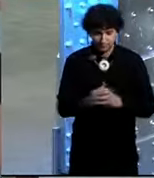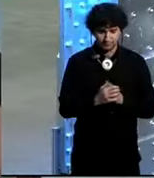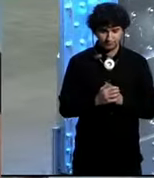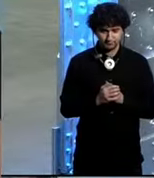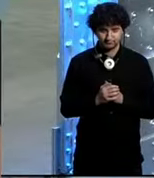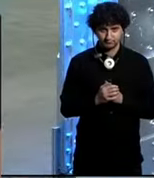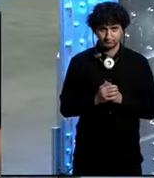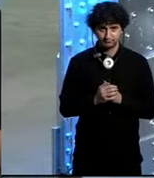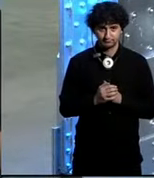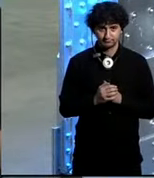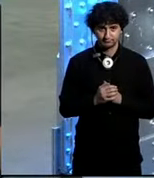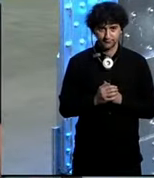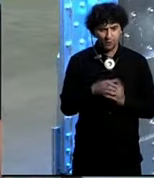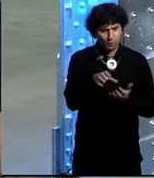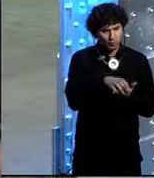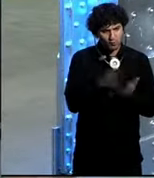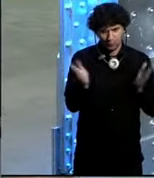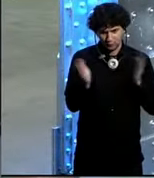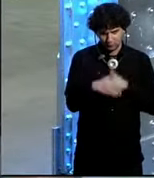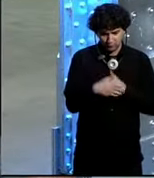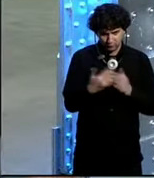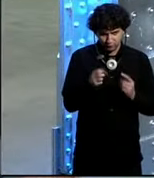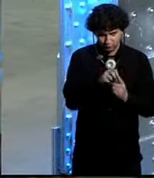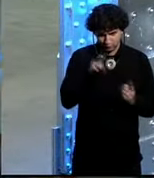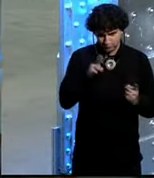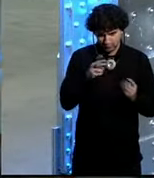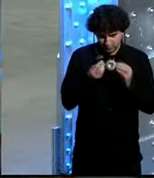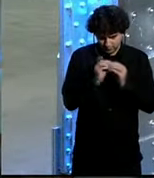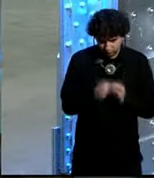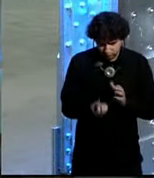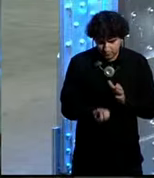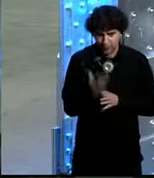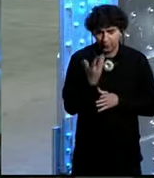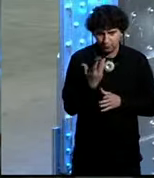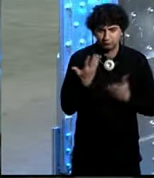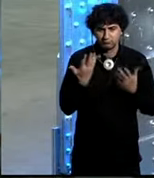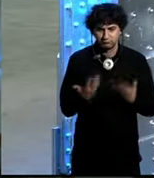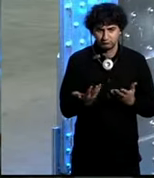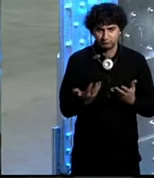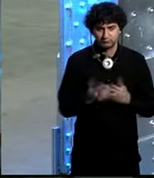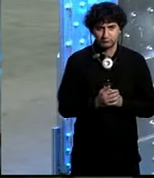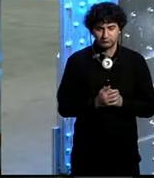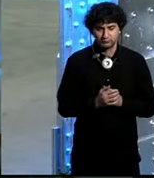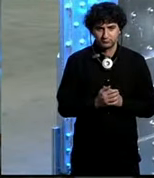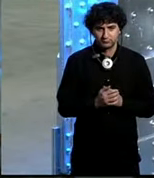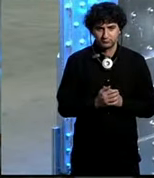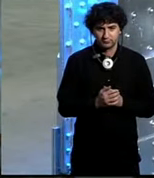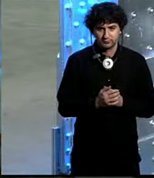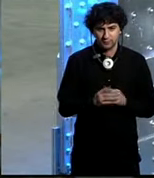perdón. No, sin duda. From the creator's point of view, this is